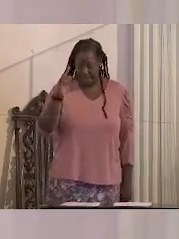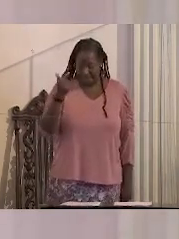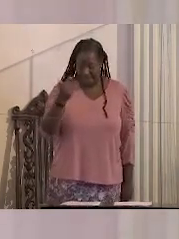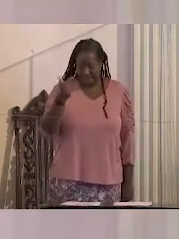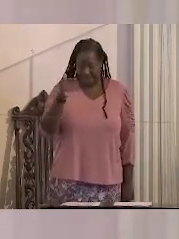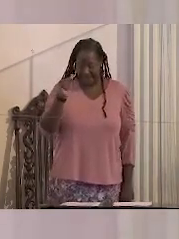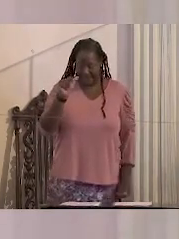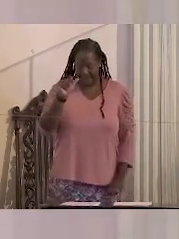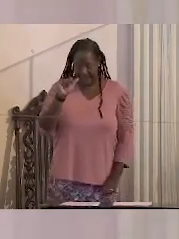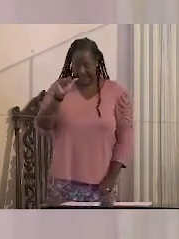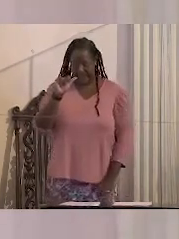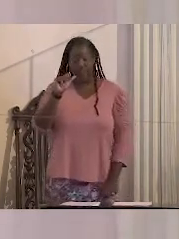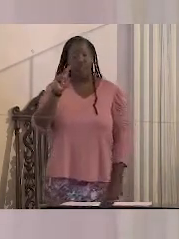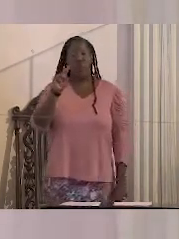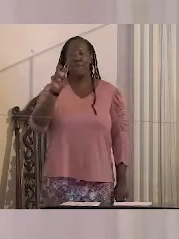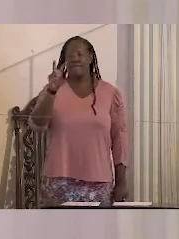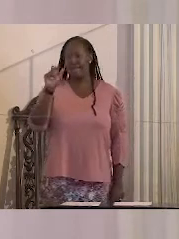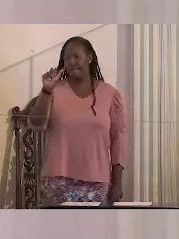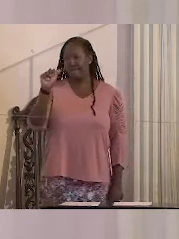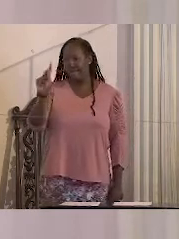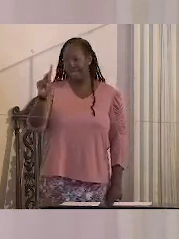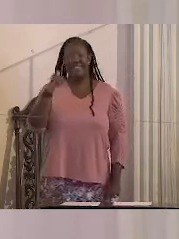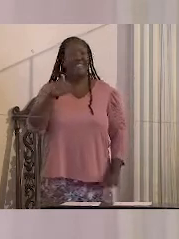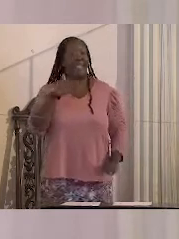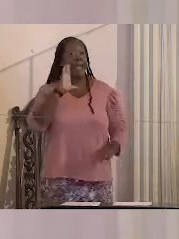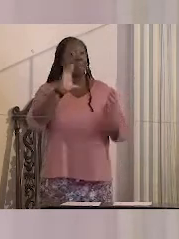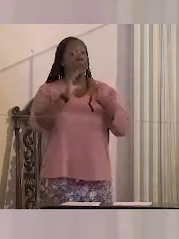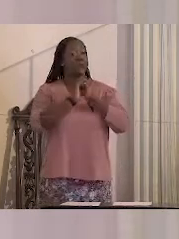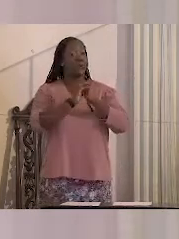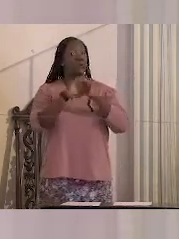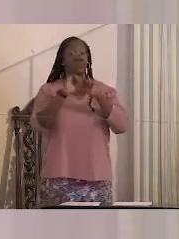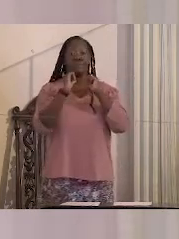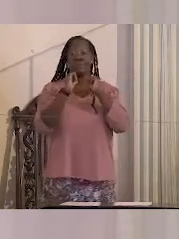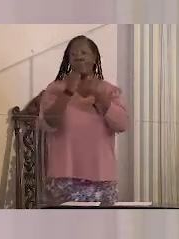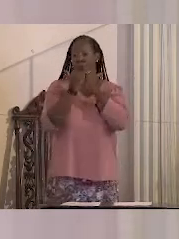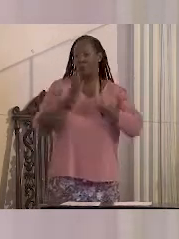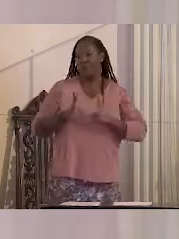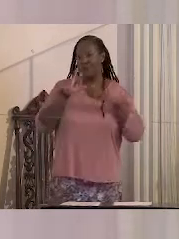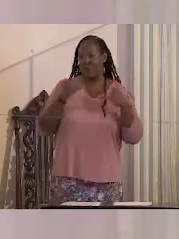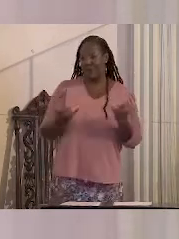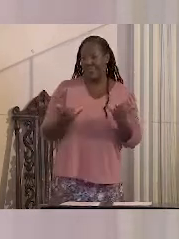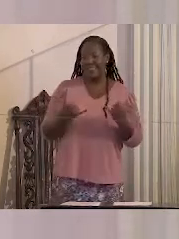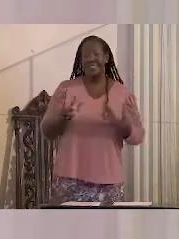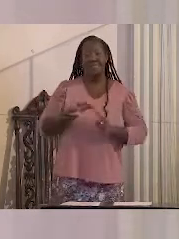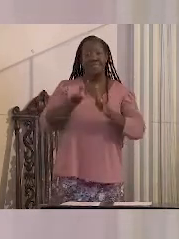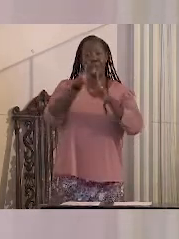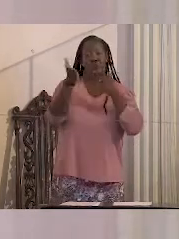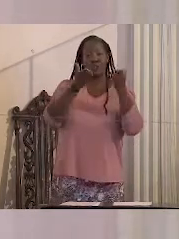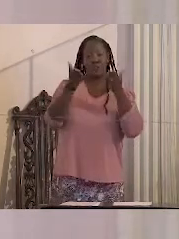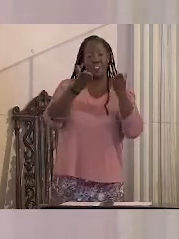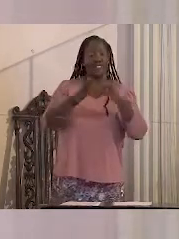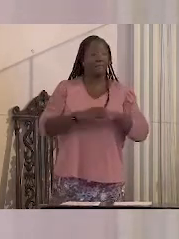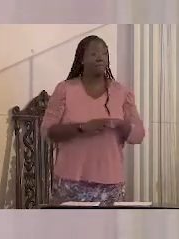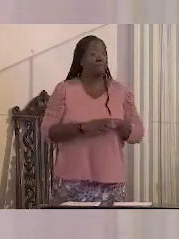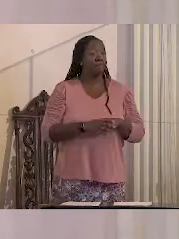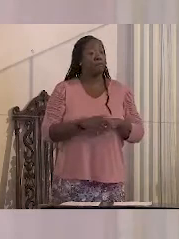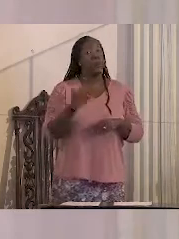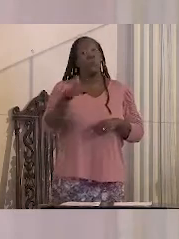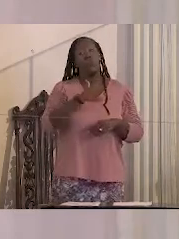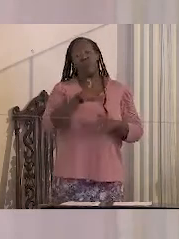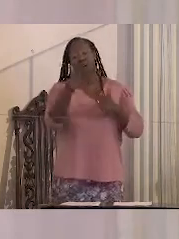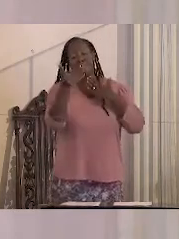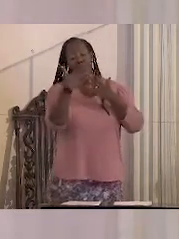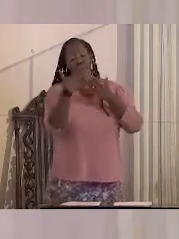worship associate for today's special service. For that, we're thankful for the musicians who will be leading us